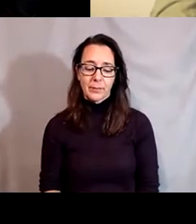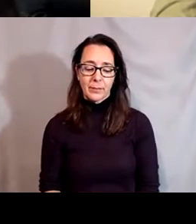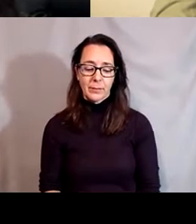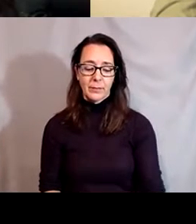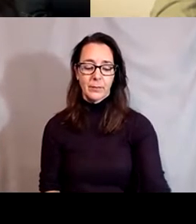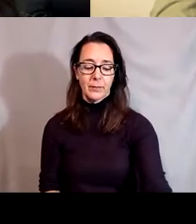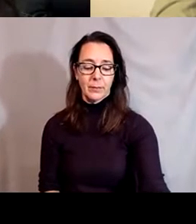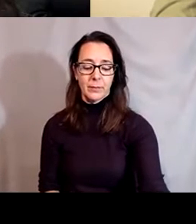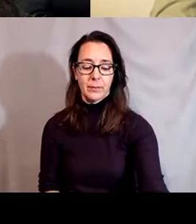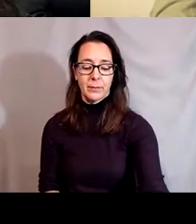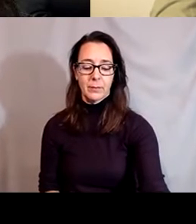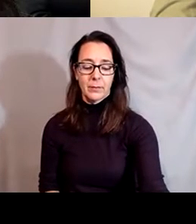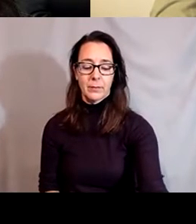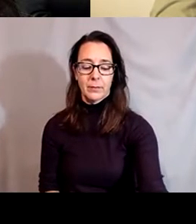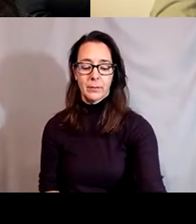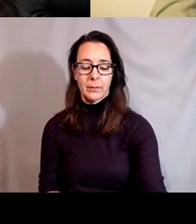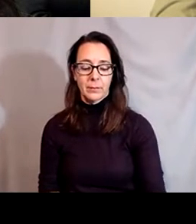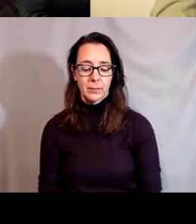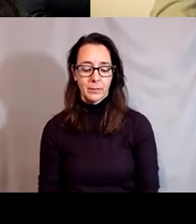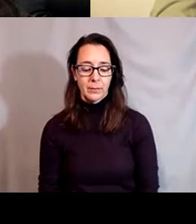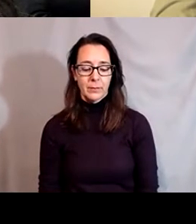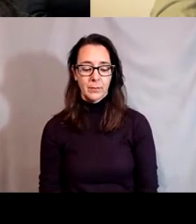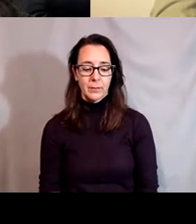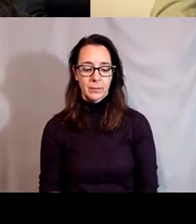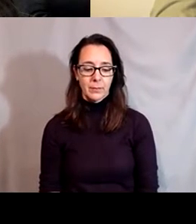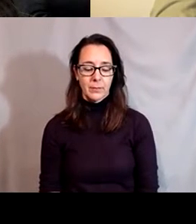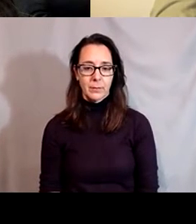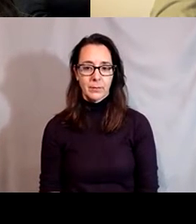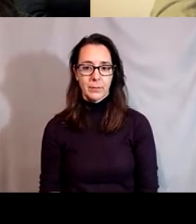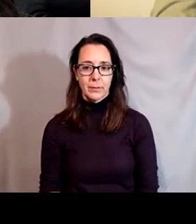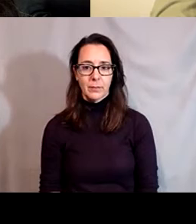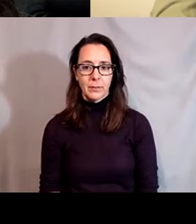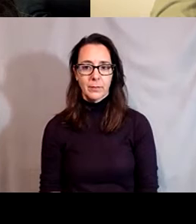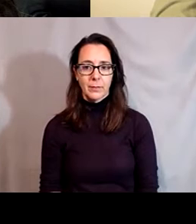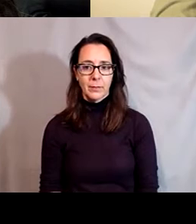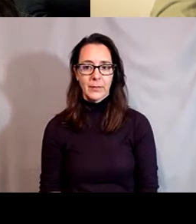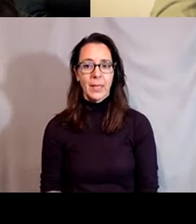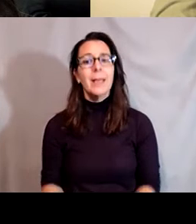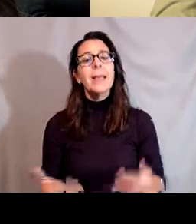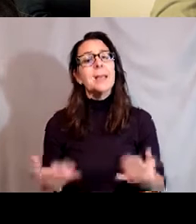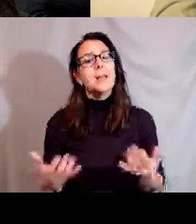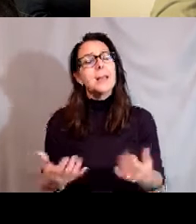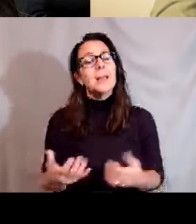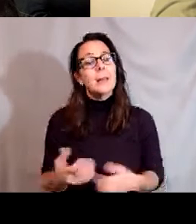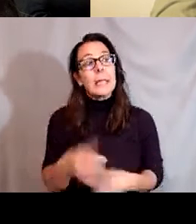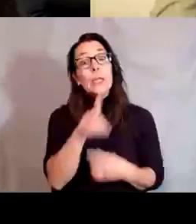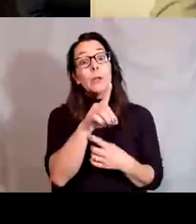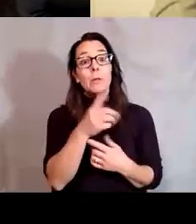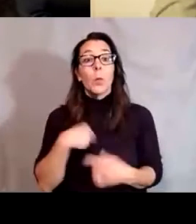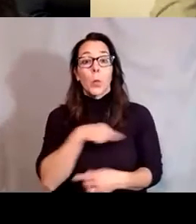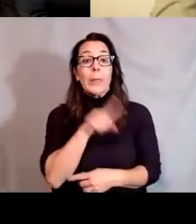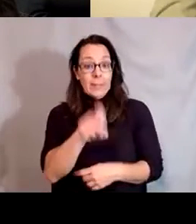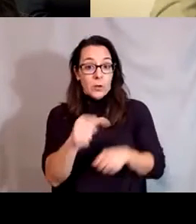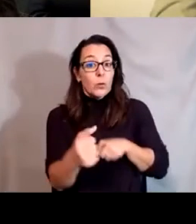in, disabled people still live in poverty. But that does need to be addressed, as most disabled people still live